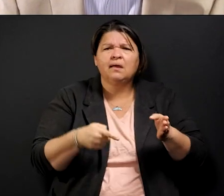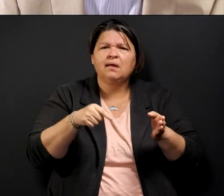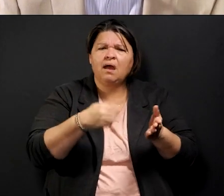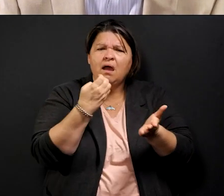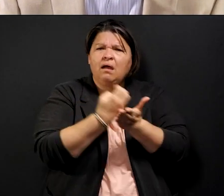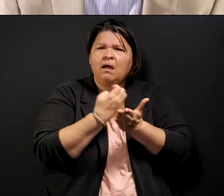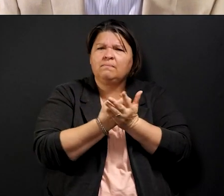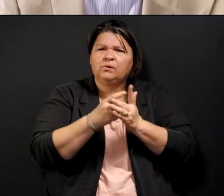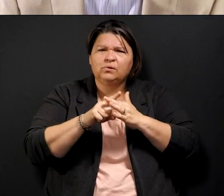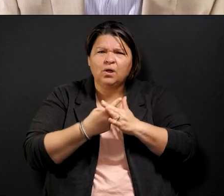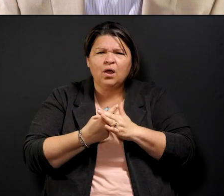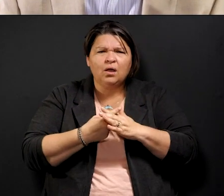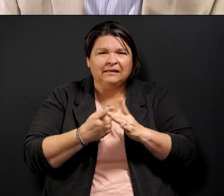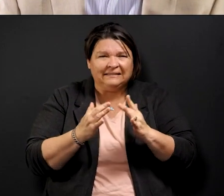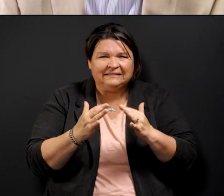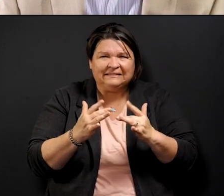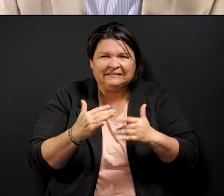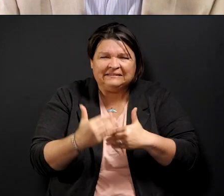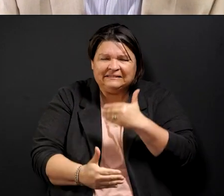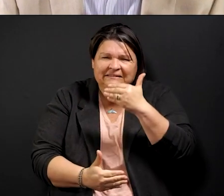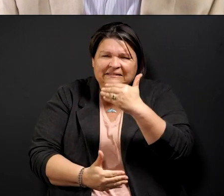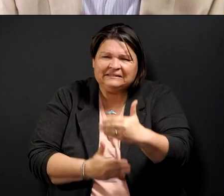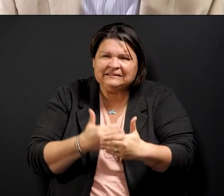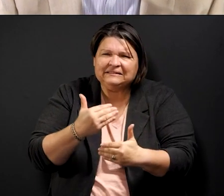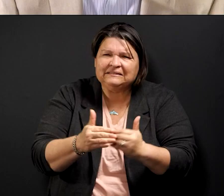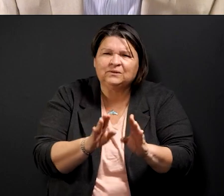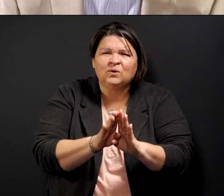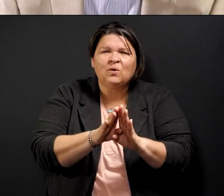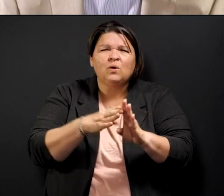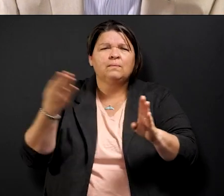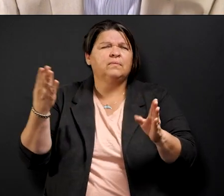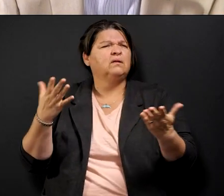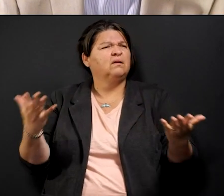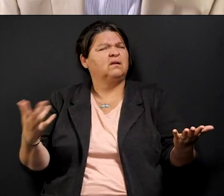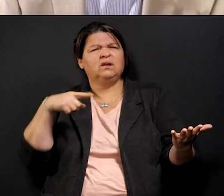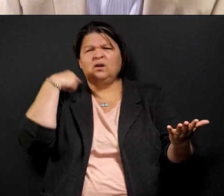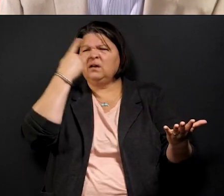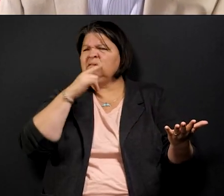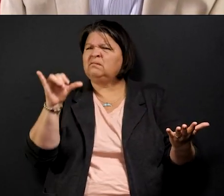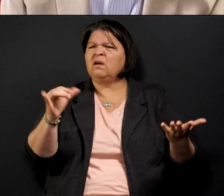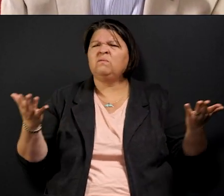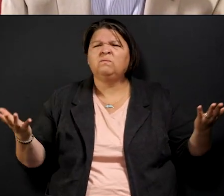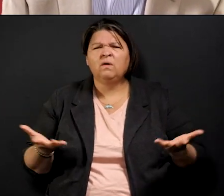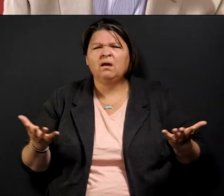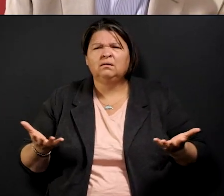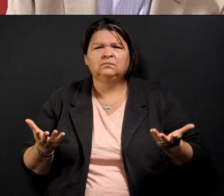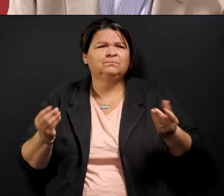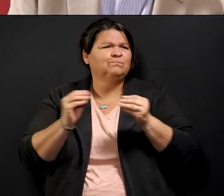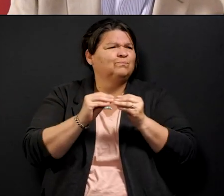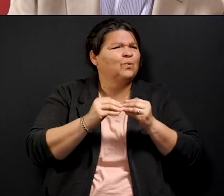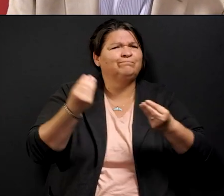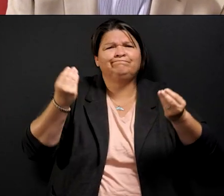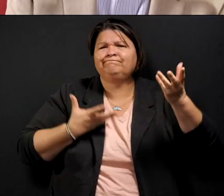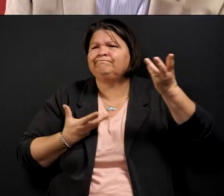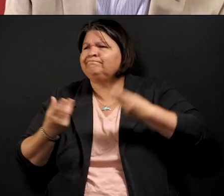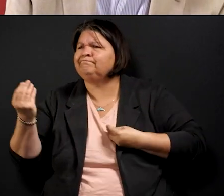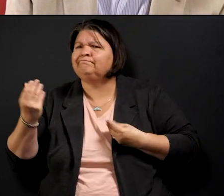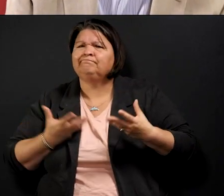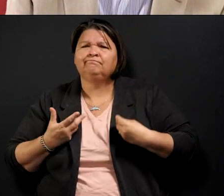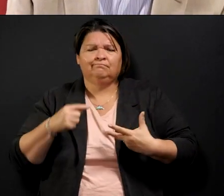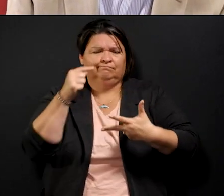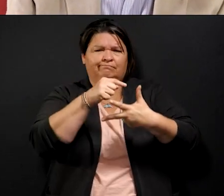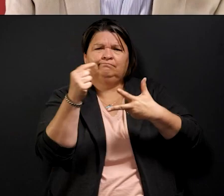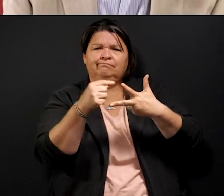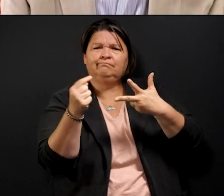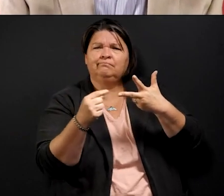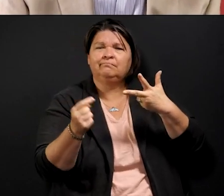see and what data points are we looking at to do that. So that's why Councilmember Byrd and Councilmember Shingleton are with me today. So